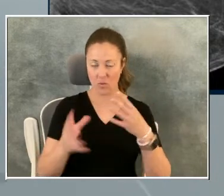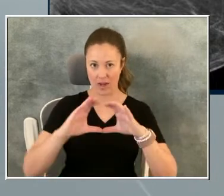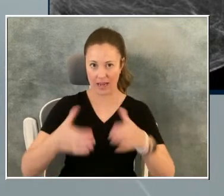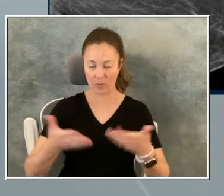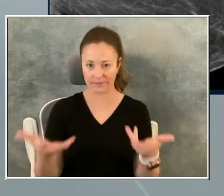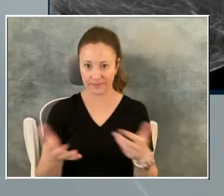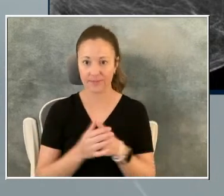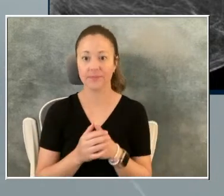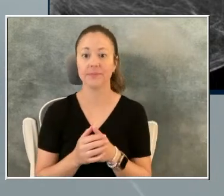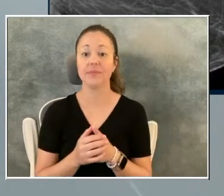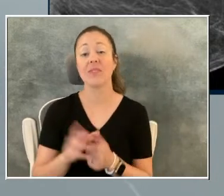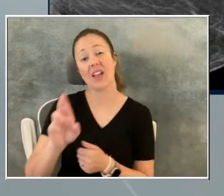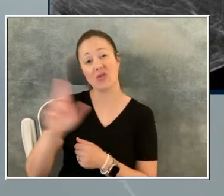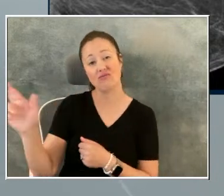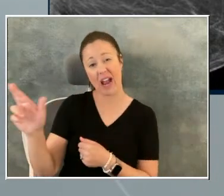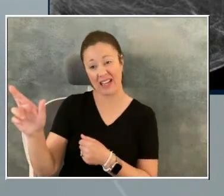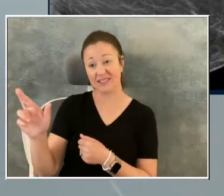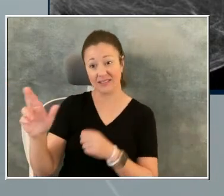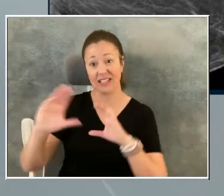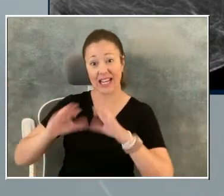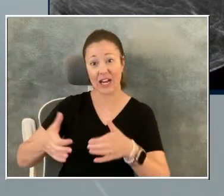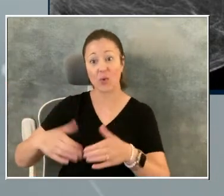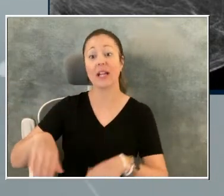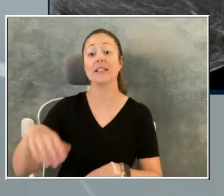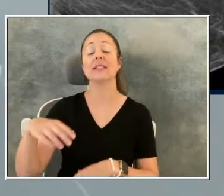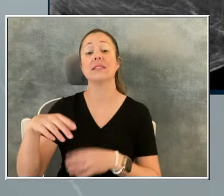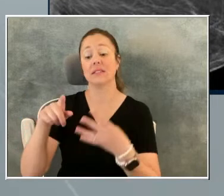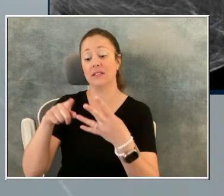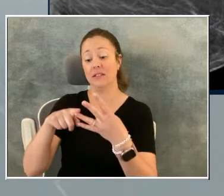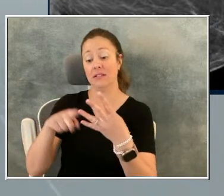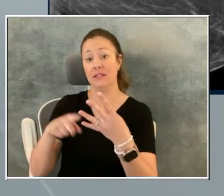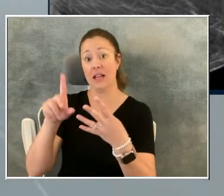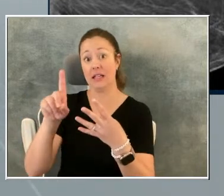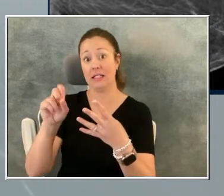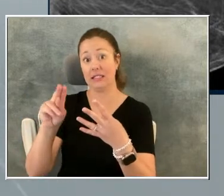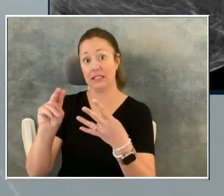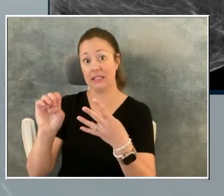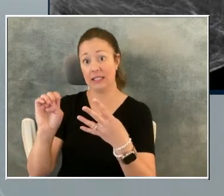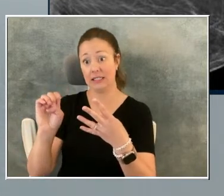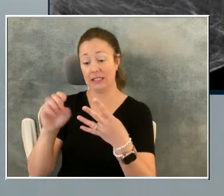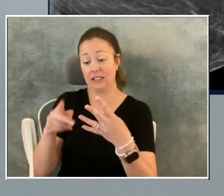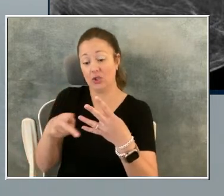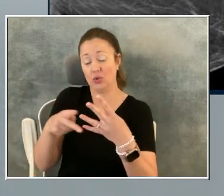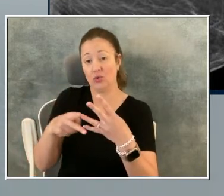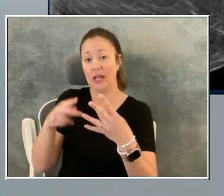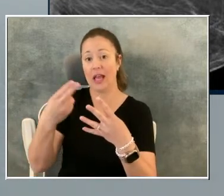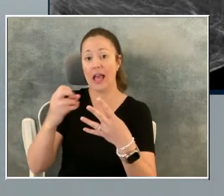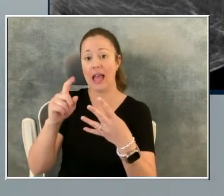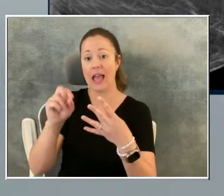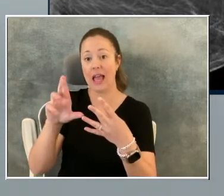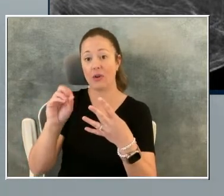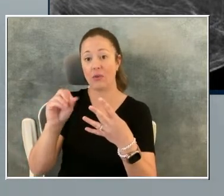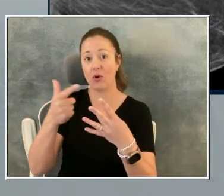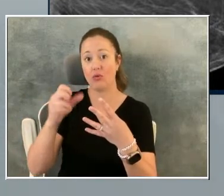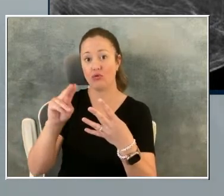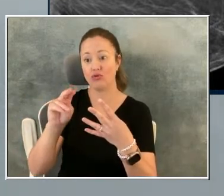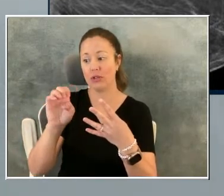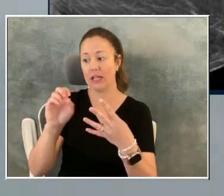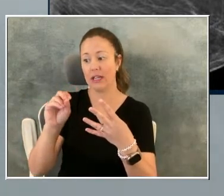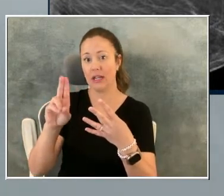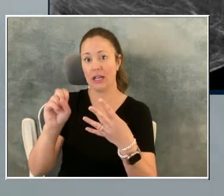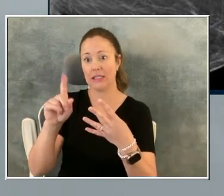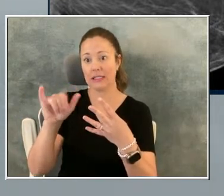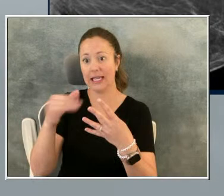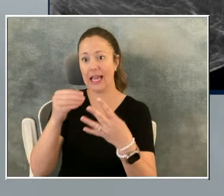right-hand categories, the heterogeneously dense and extremely dense, are our dense categories. And for those patients, we offer additional